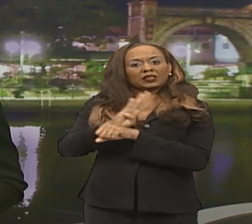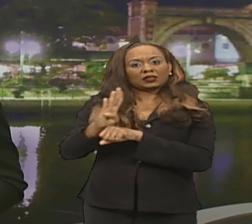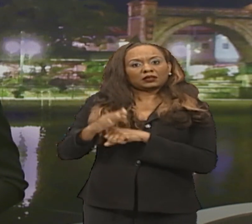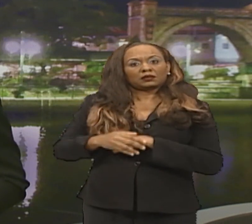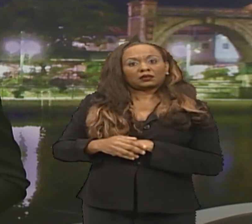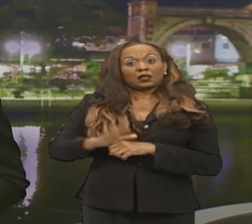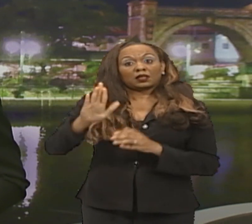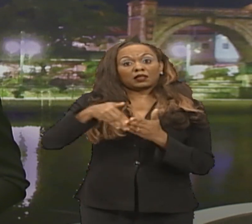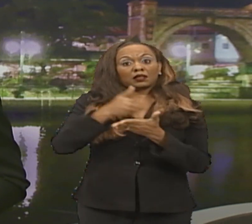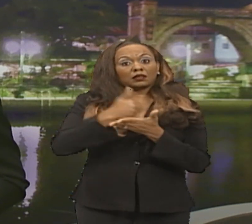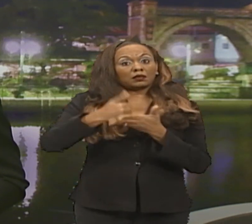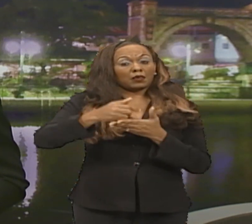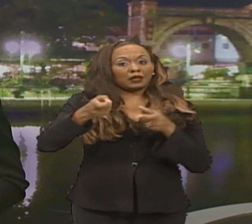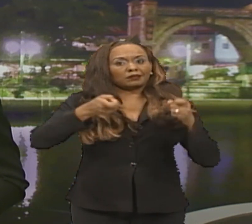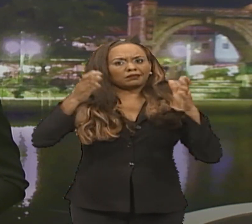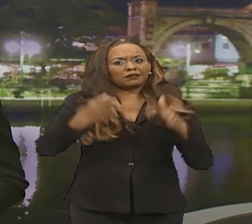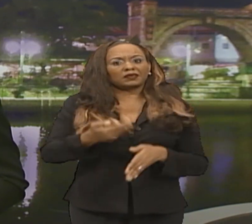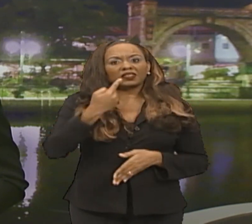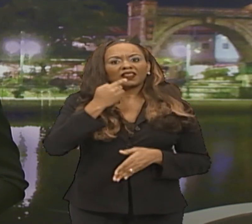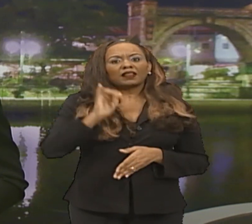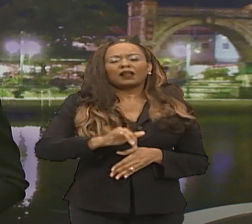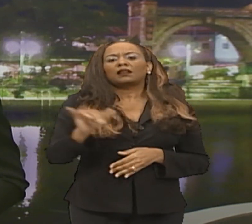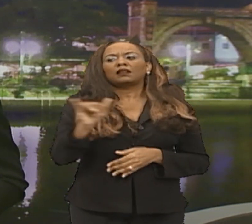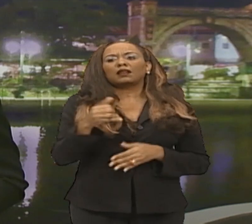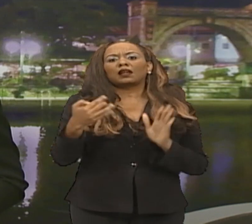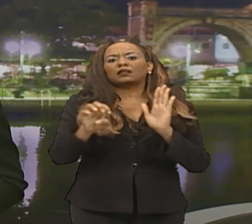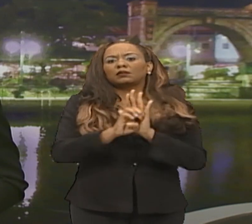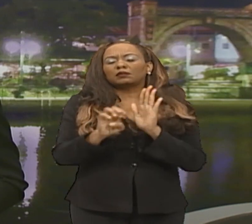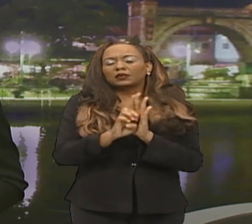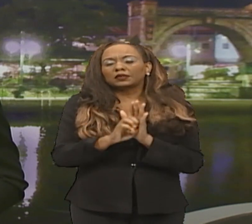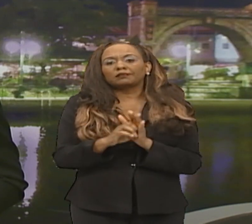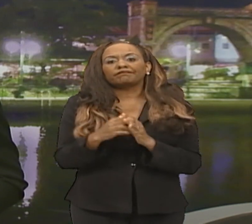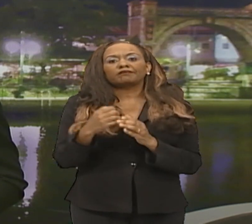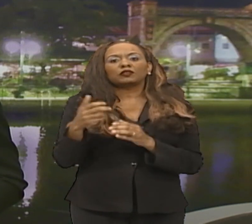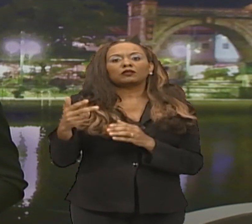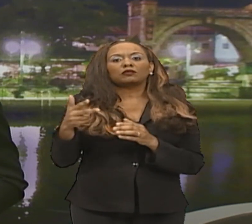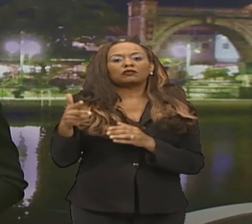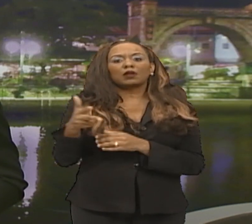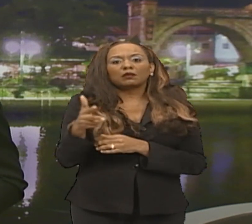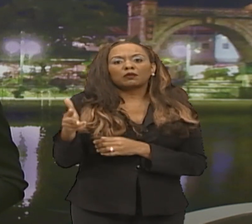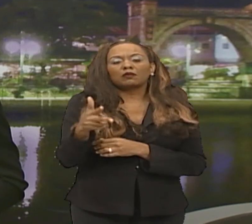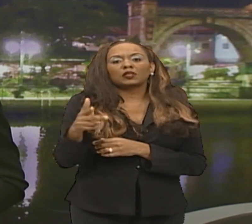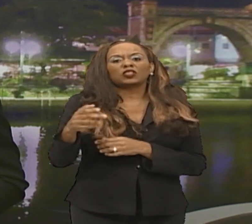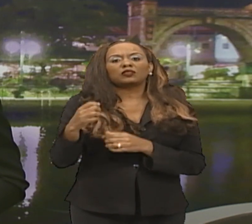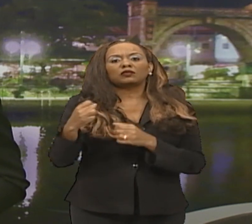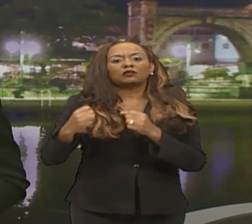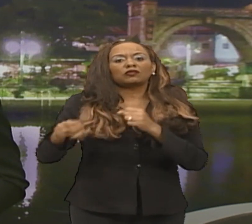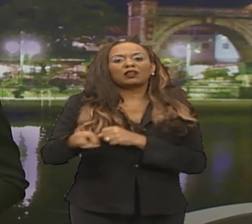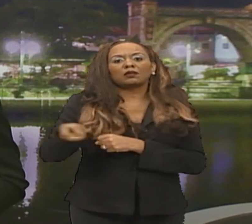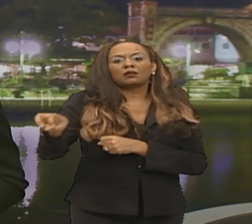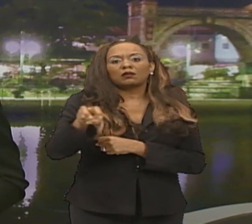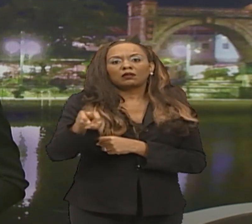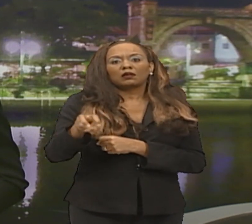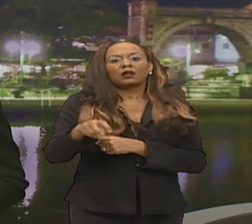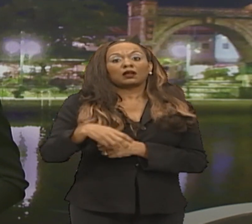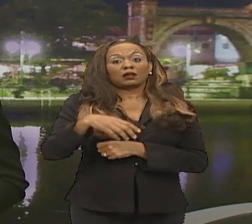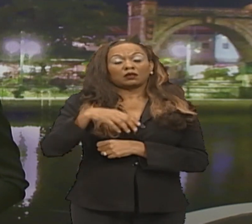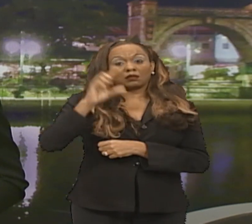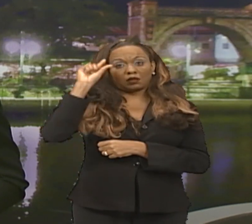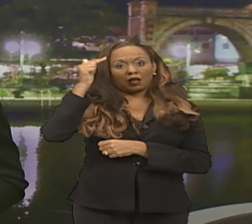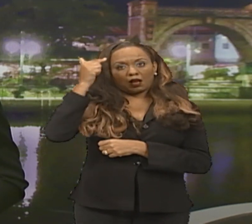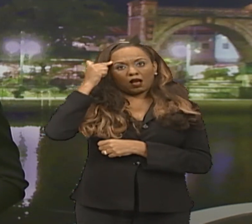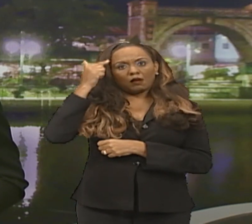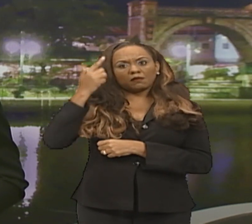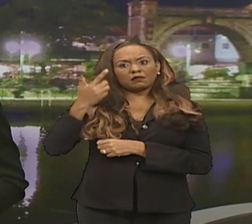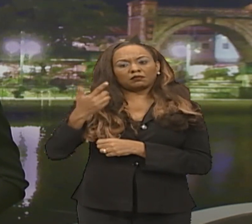Cleviston Haynes. He says in the case of the transport sector, much of the service is already provided by the public sector. Mr. Haynes says government must weigh